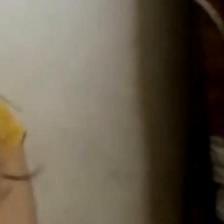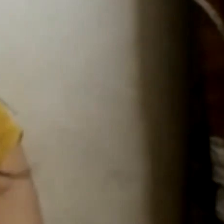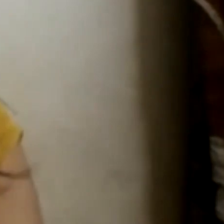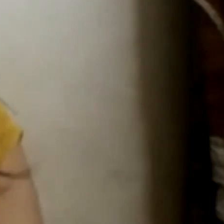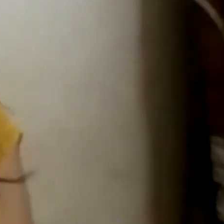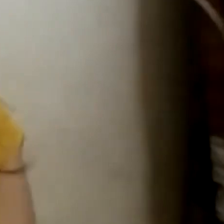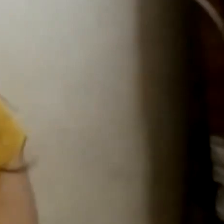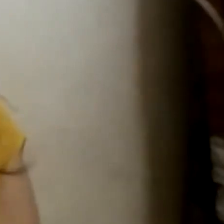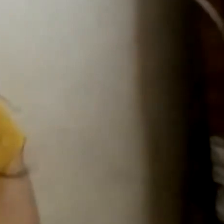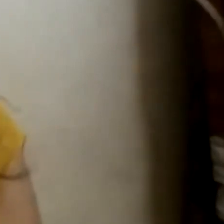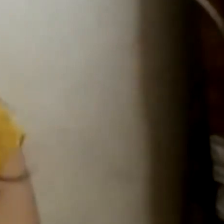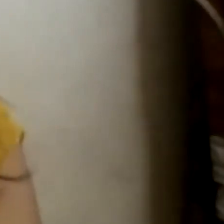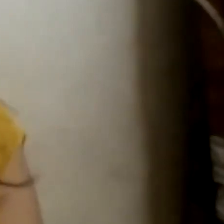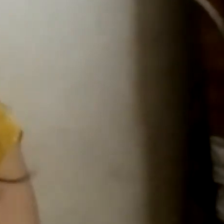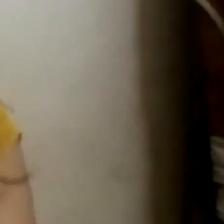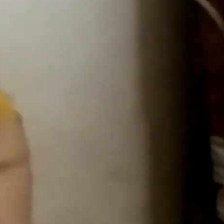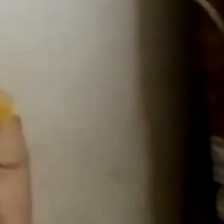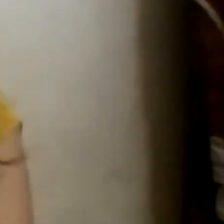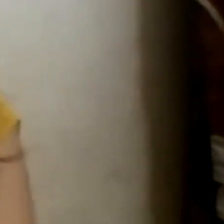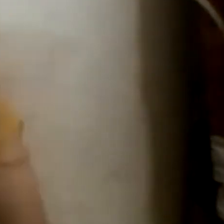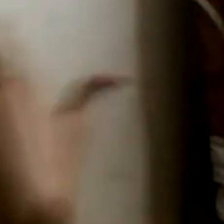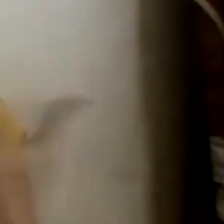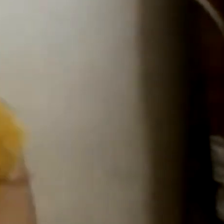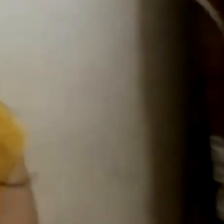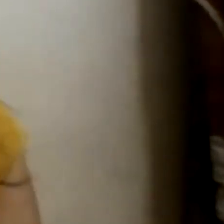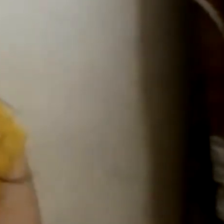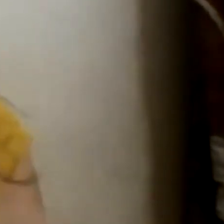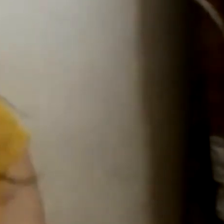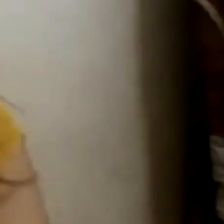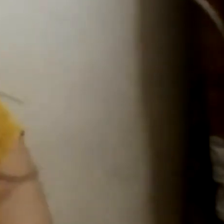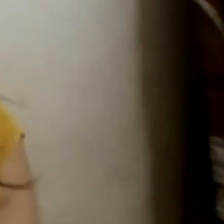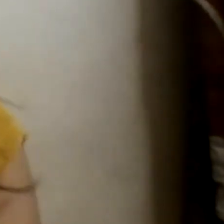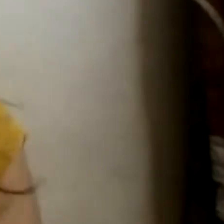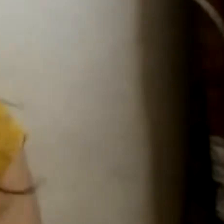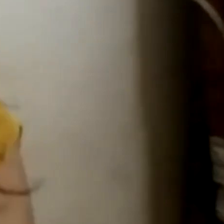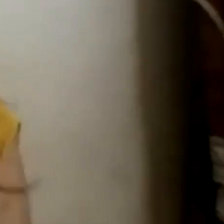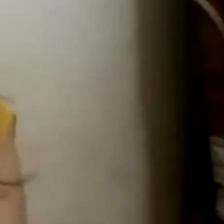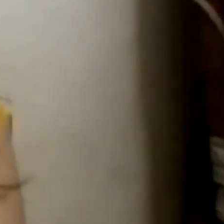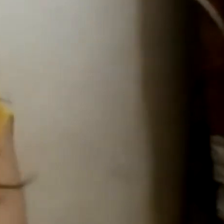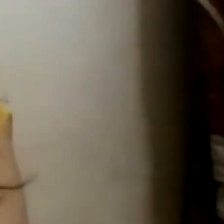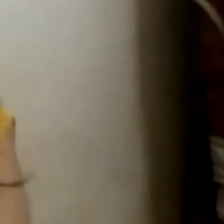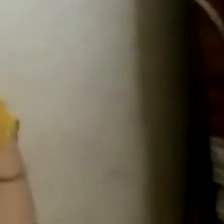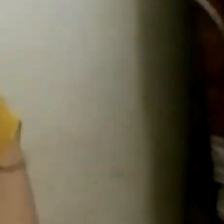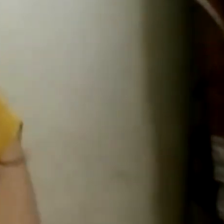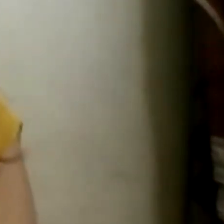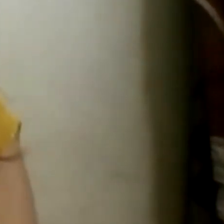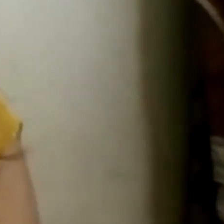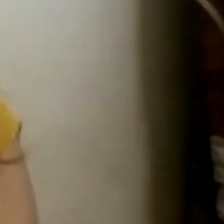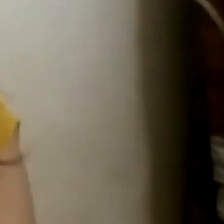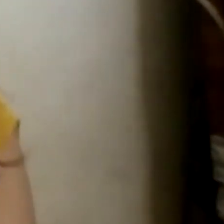it is my request to all of you and to those also who are not present here for today's lectures that please attend the